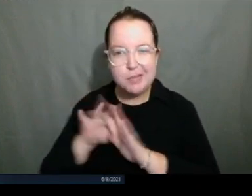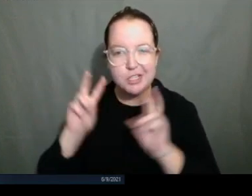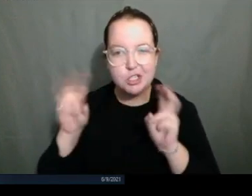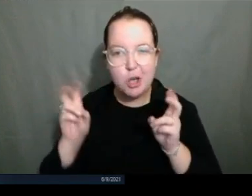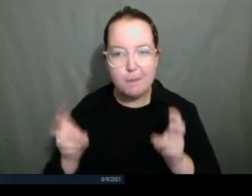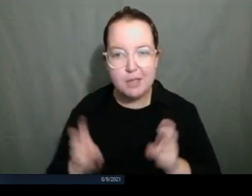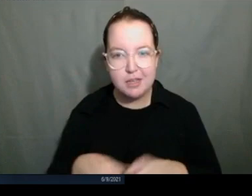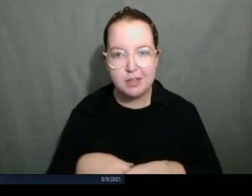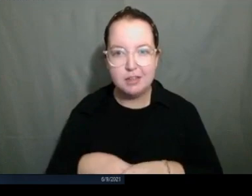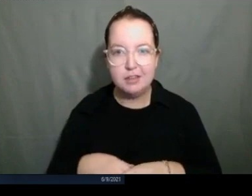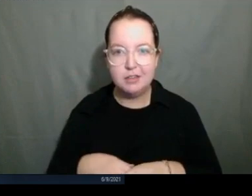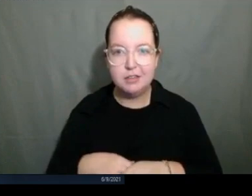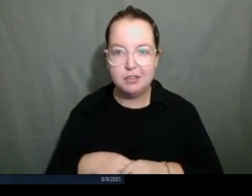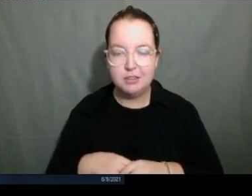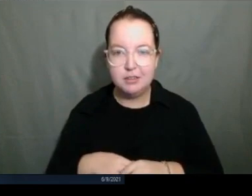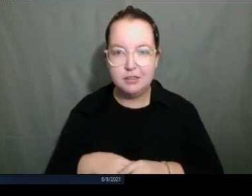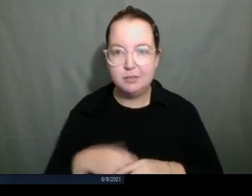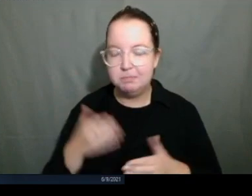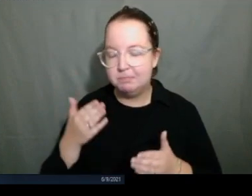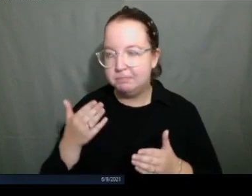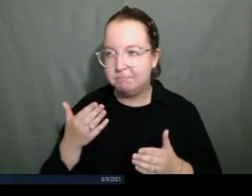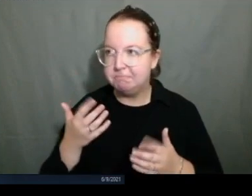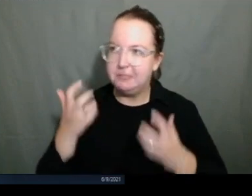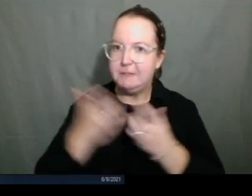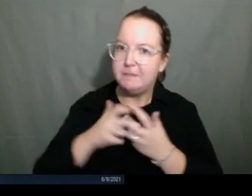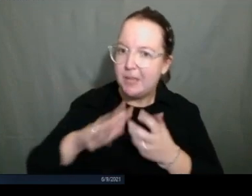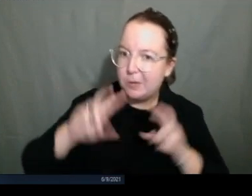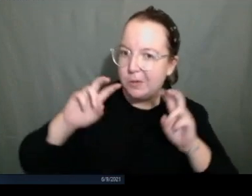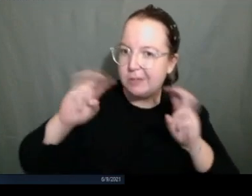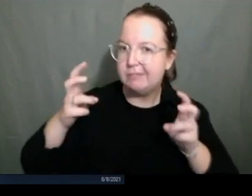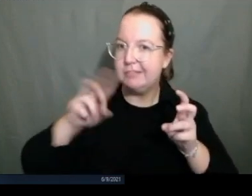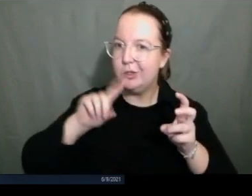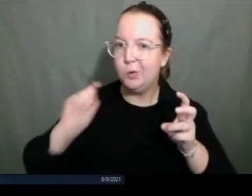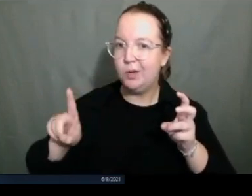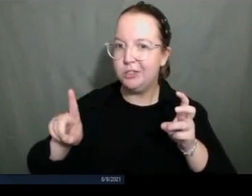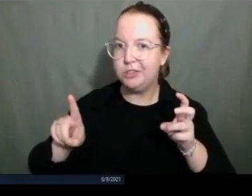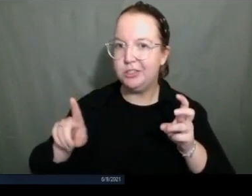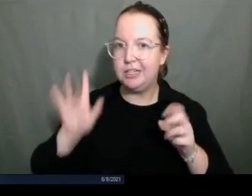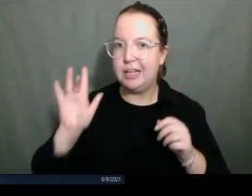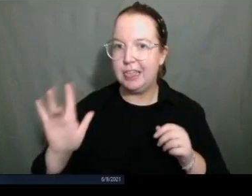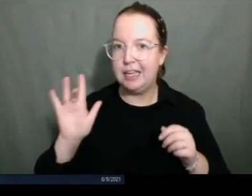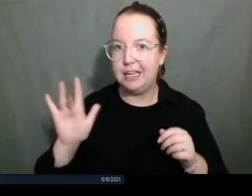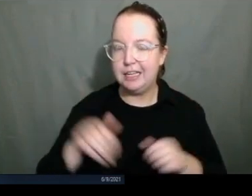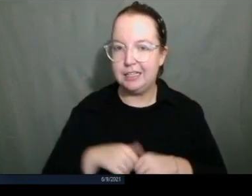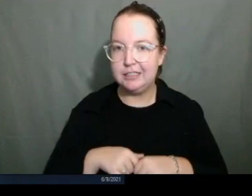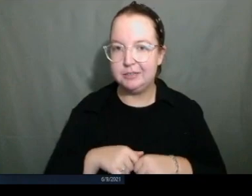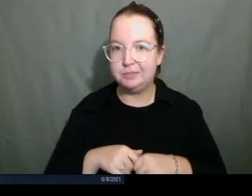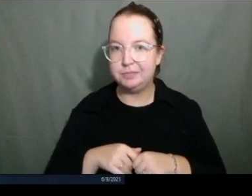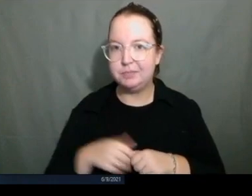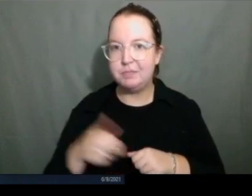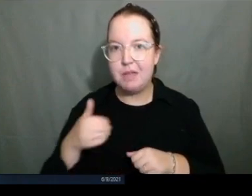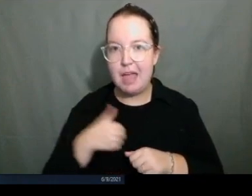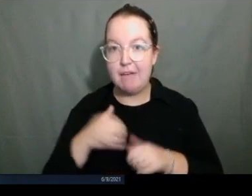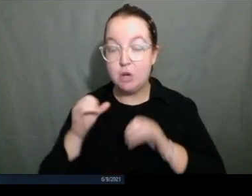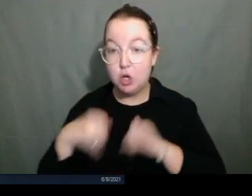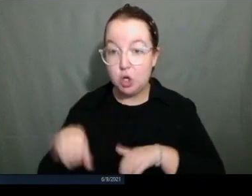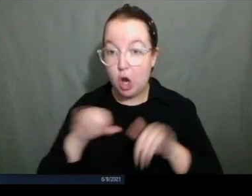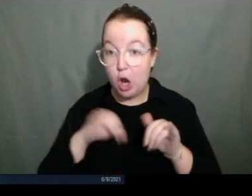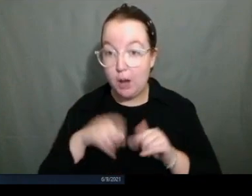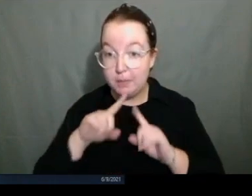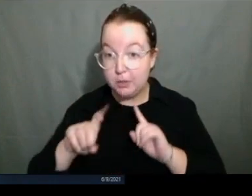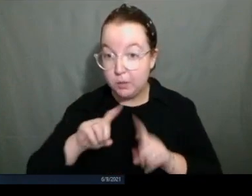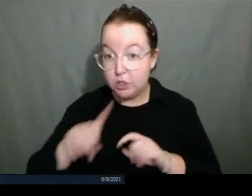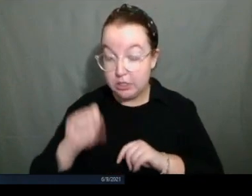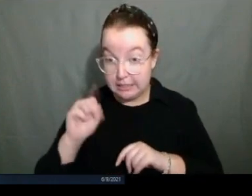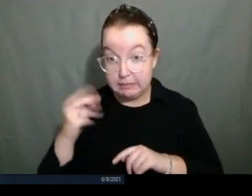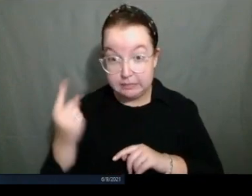about. So you would select the one that best describes what your question is on. You would then see some common questions on that topic,